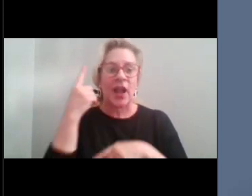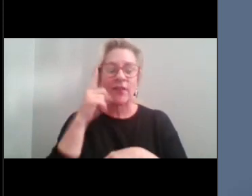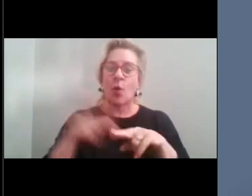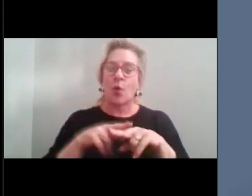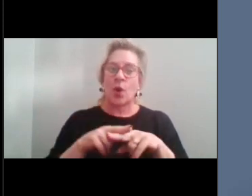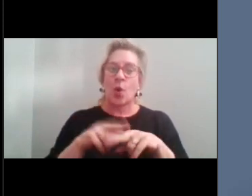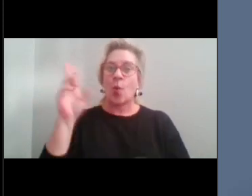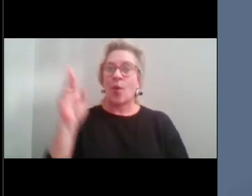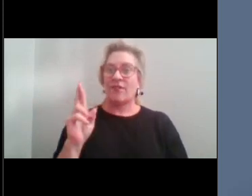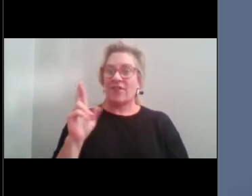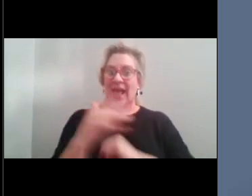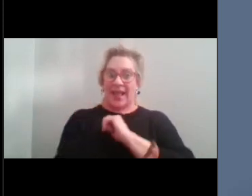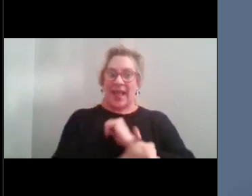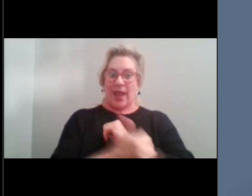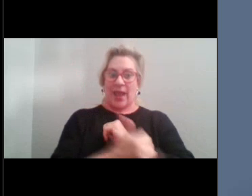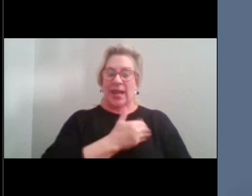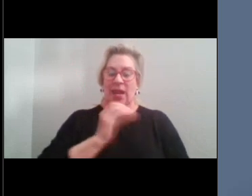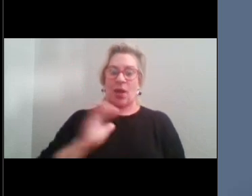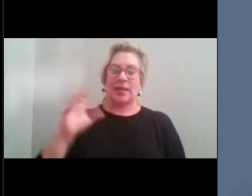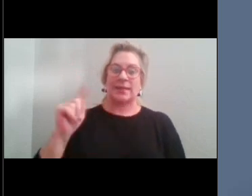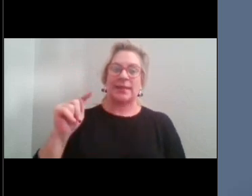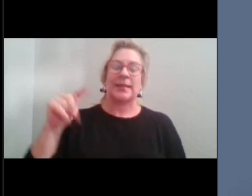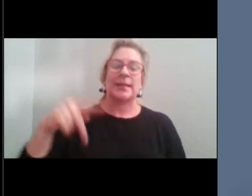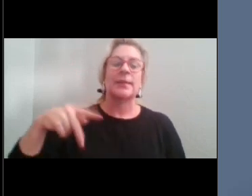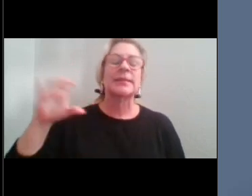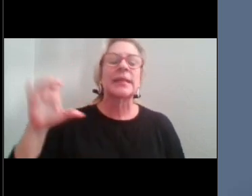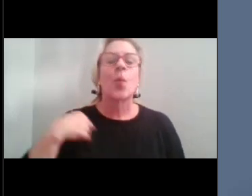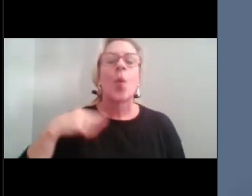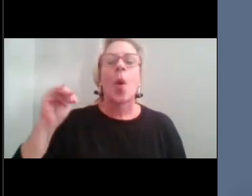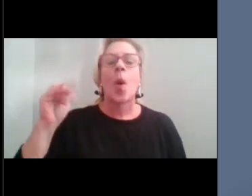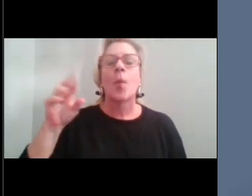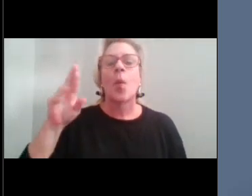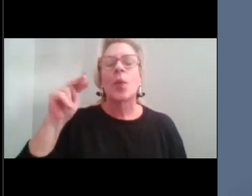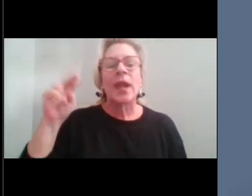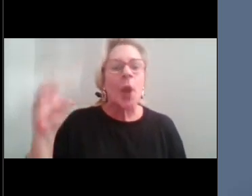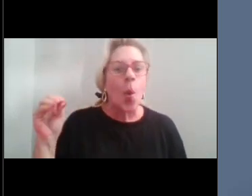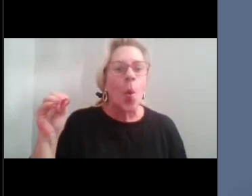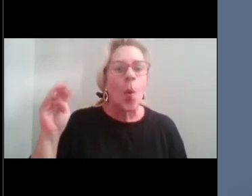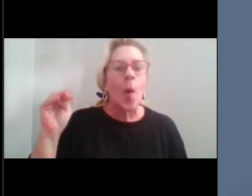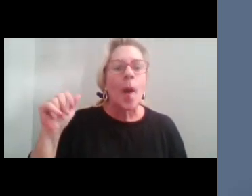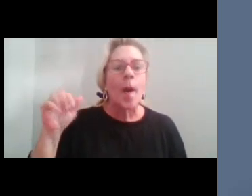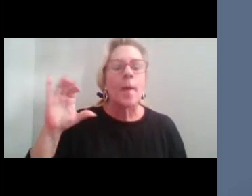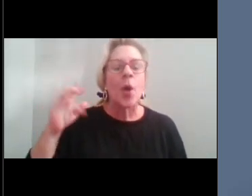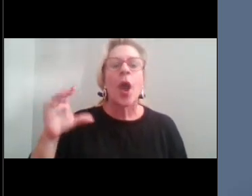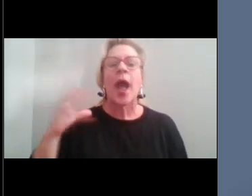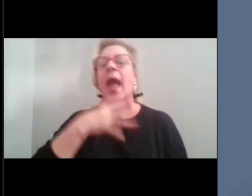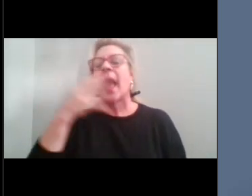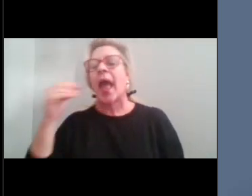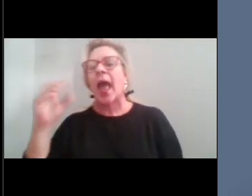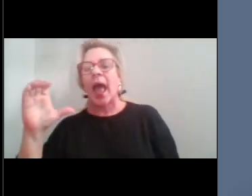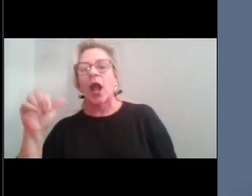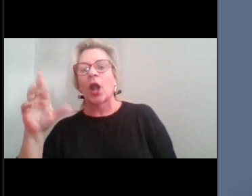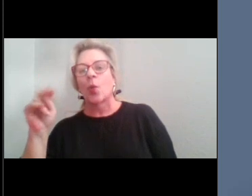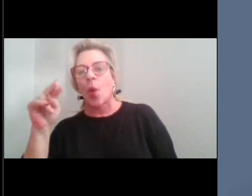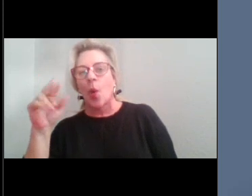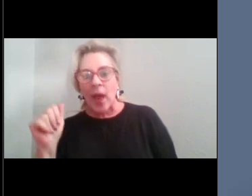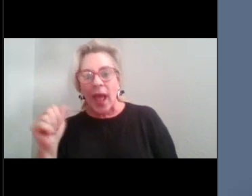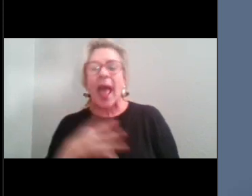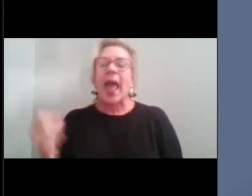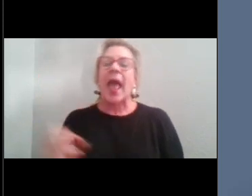Riverside County, RCTC is upgrading the Moreno Valley Marchfield Station, the Corona North Main Station, and the